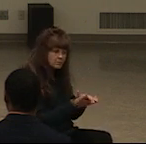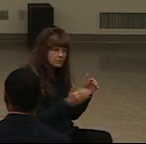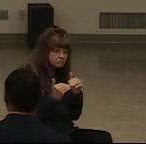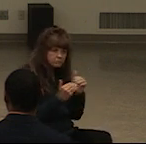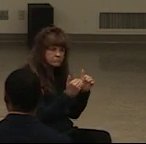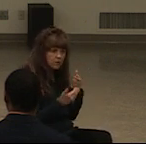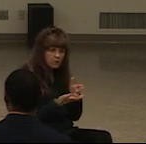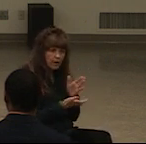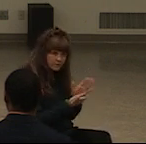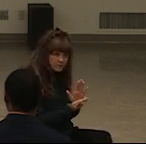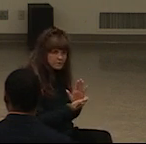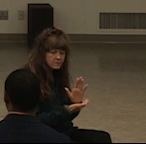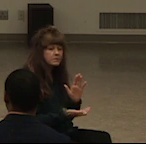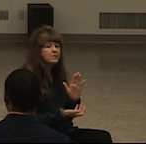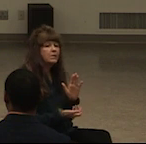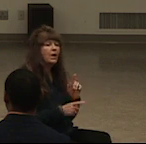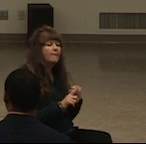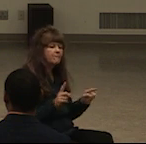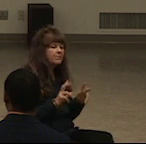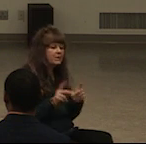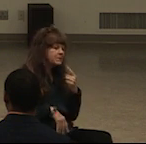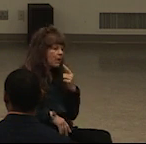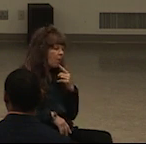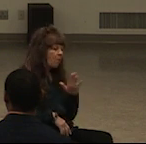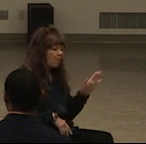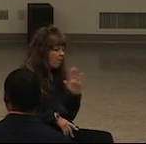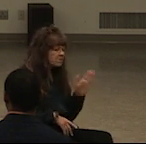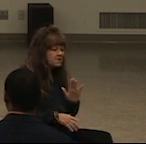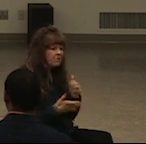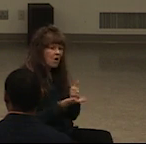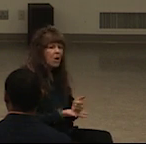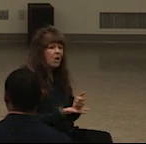supremacist messages that have been latent in marriage equality movements.